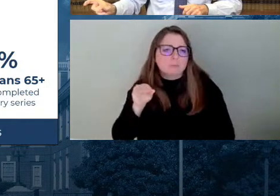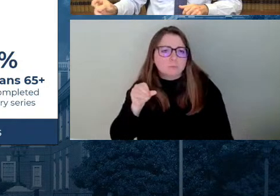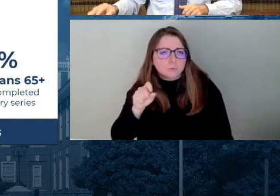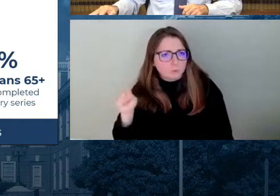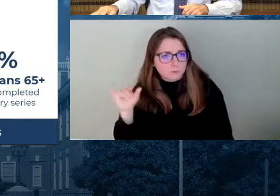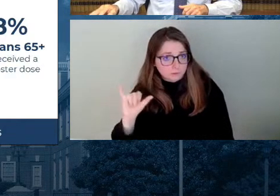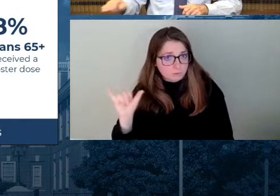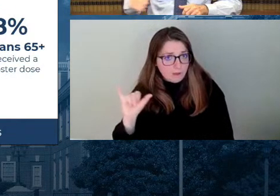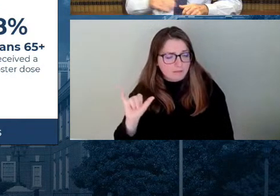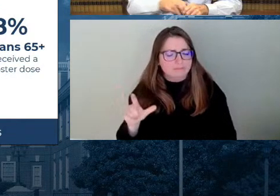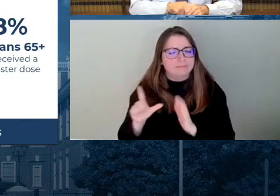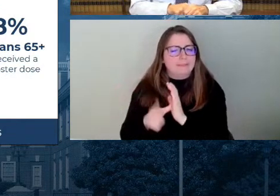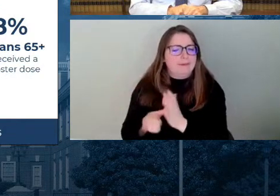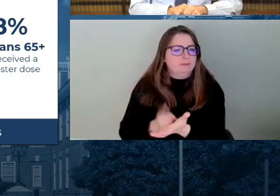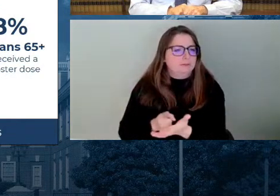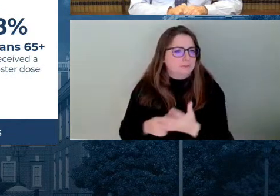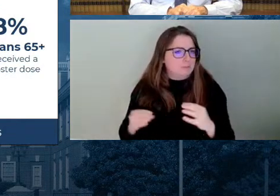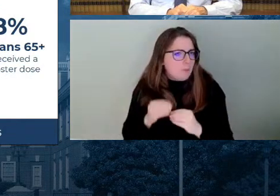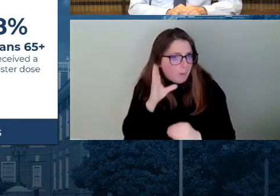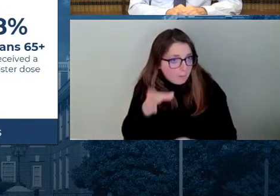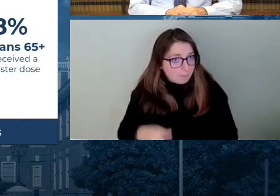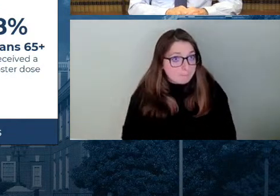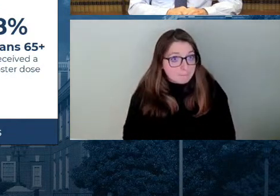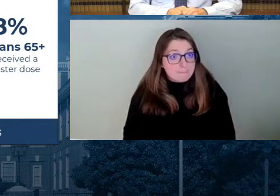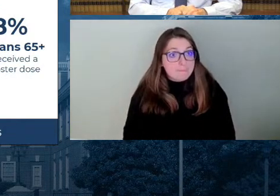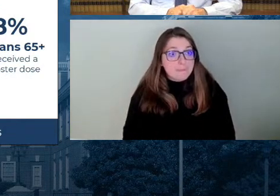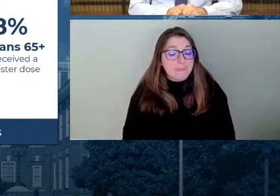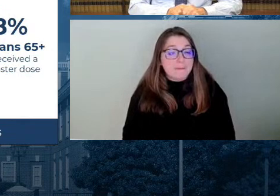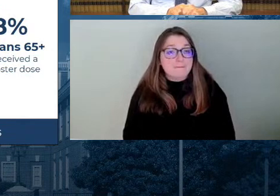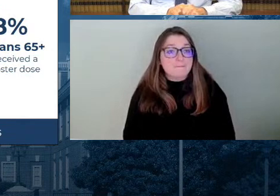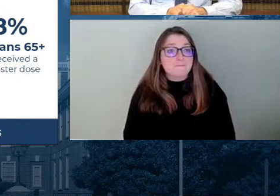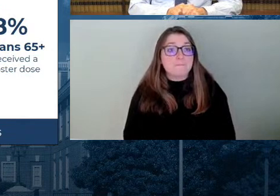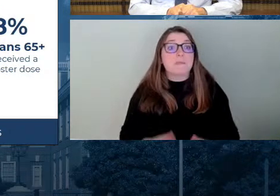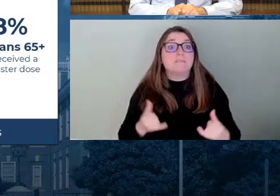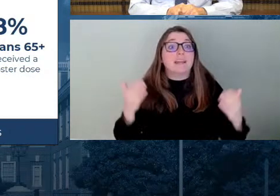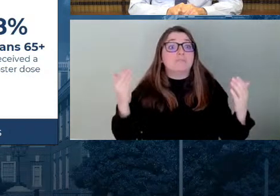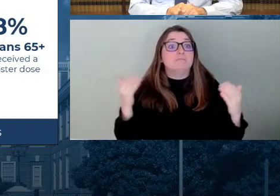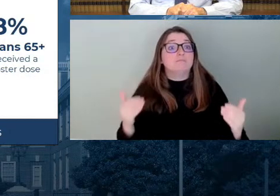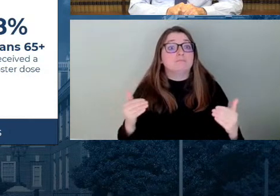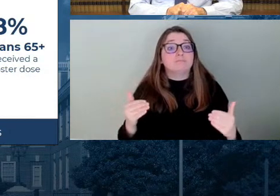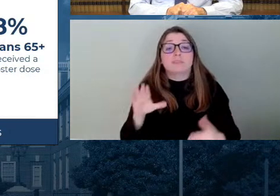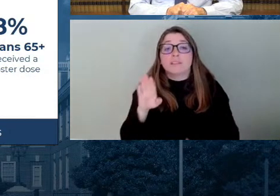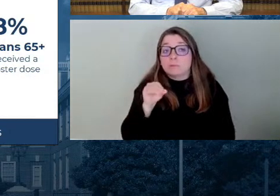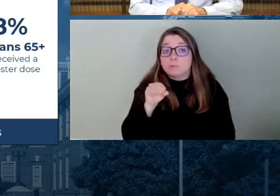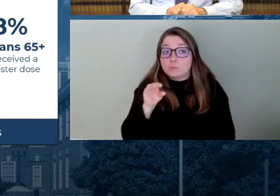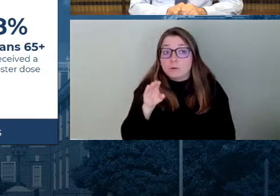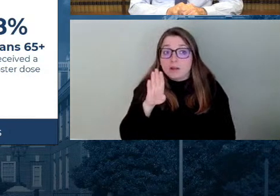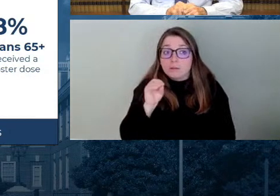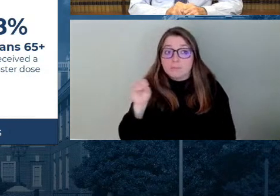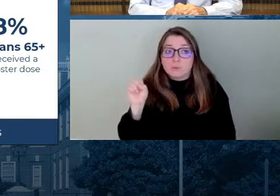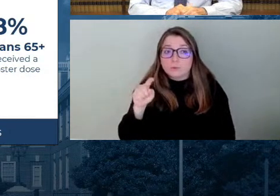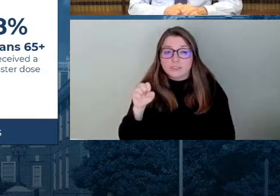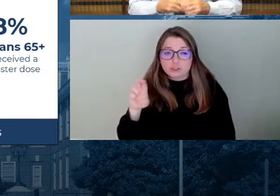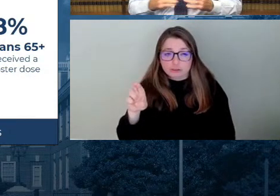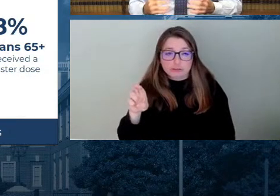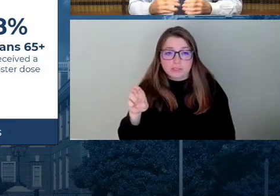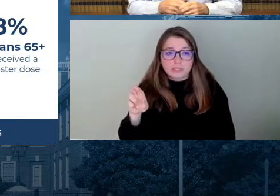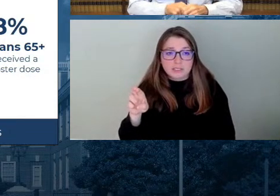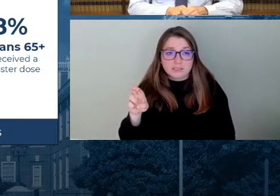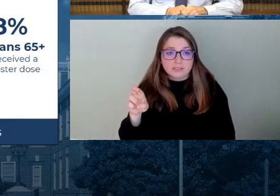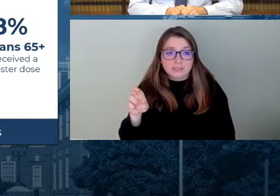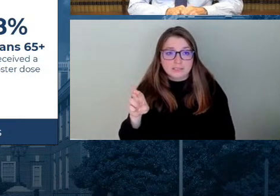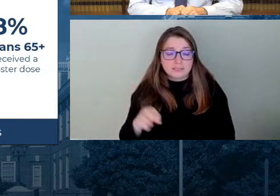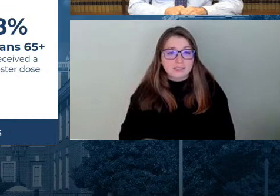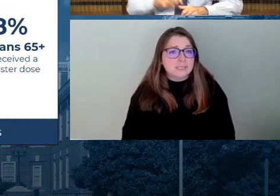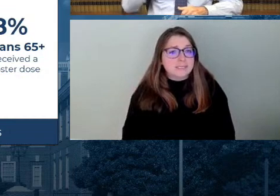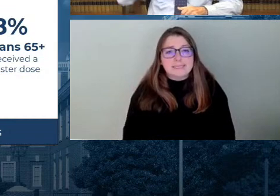later. So here's the number on the booster. We're just not seeing as the higher number